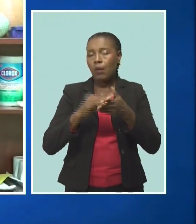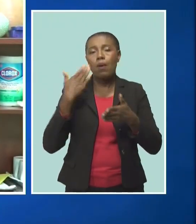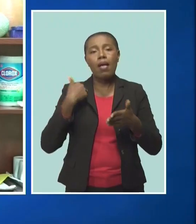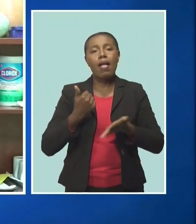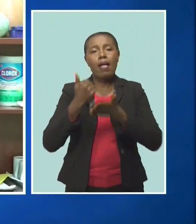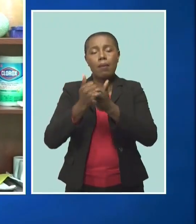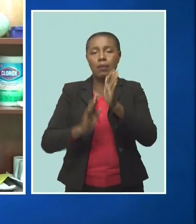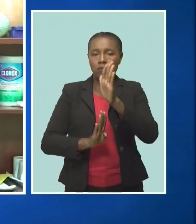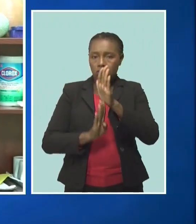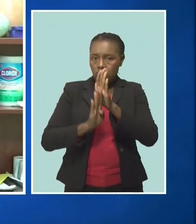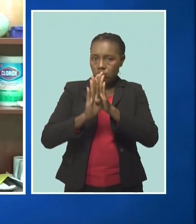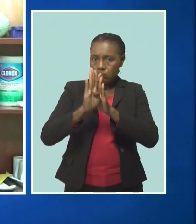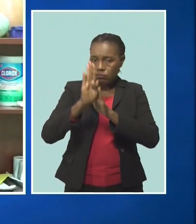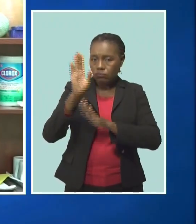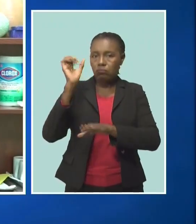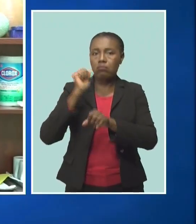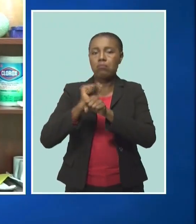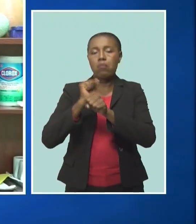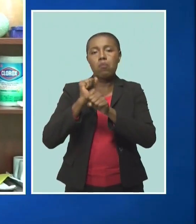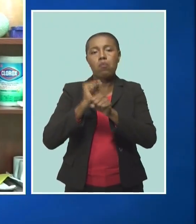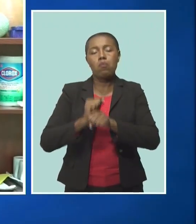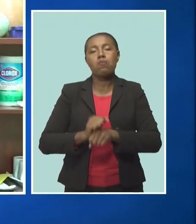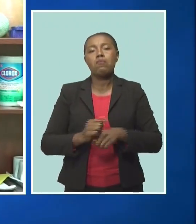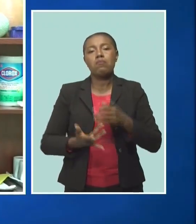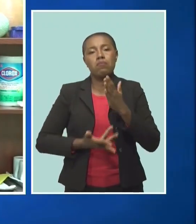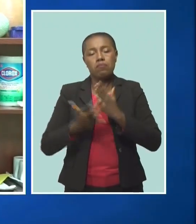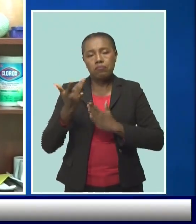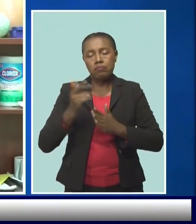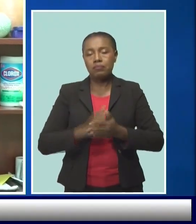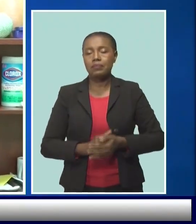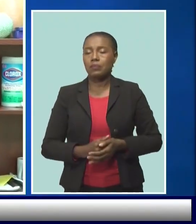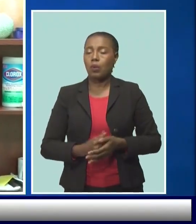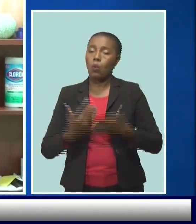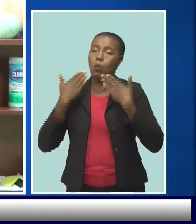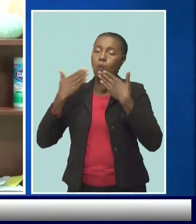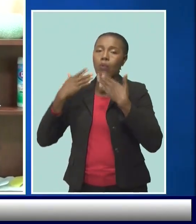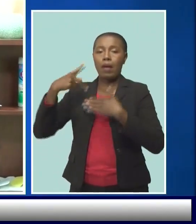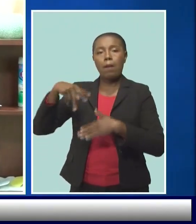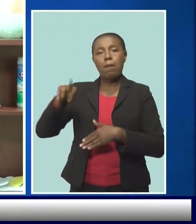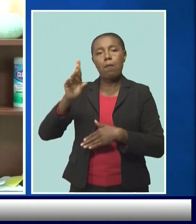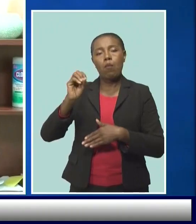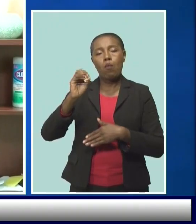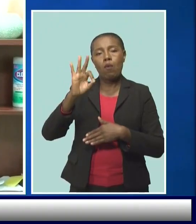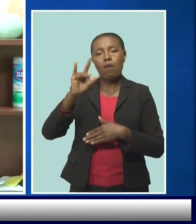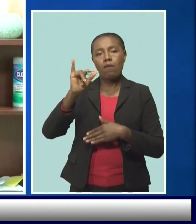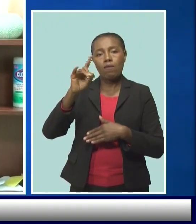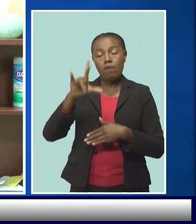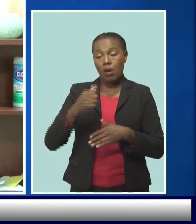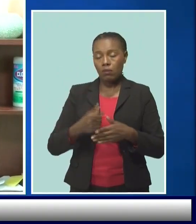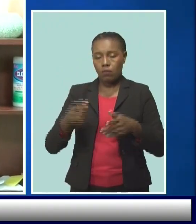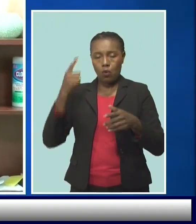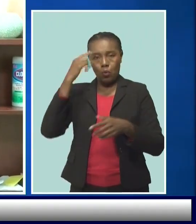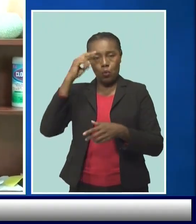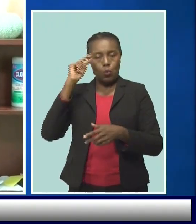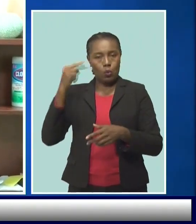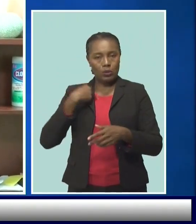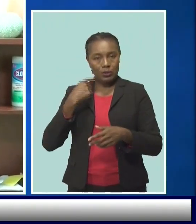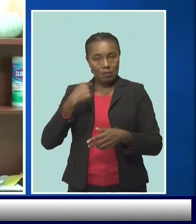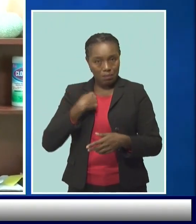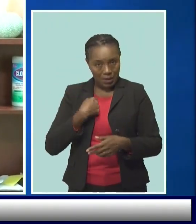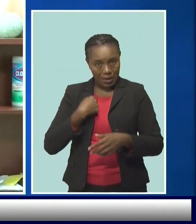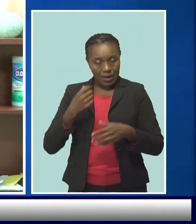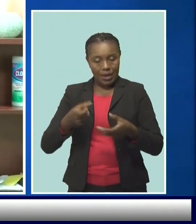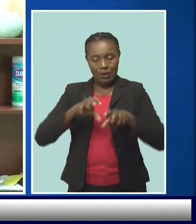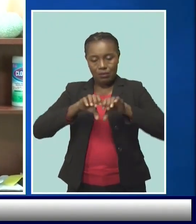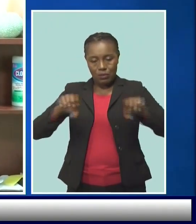just want to take this opportunity to thank Profiles for recognizing me as well as awarding me this scholarship. I am